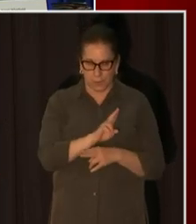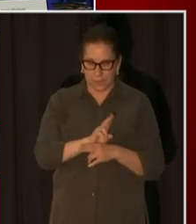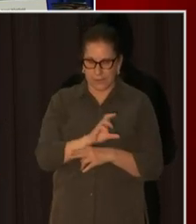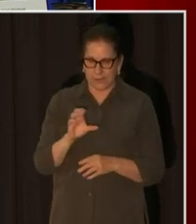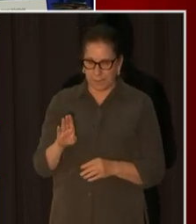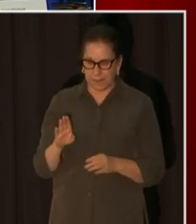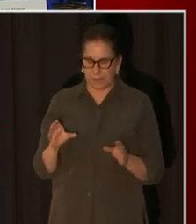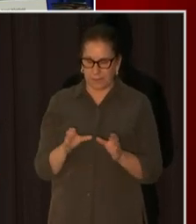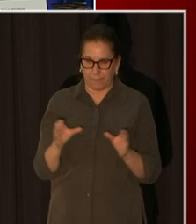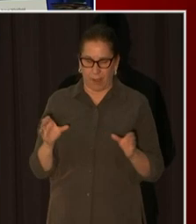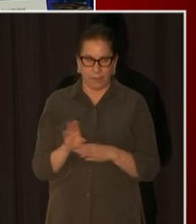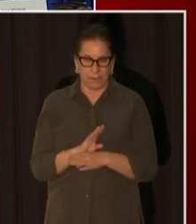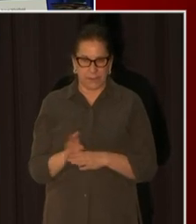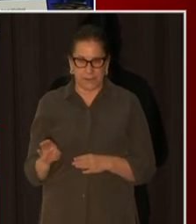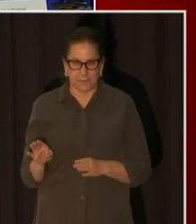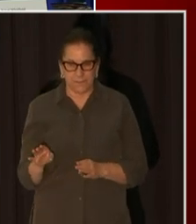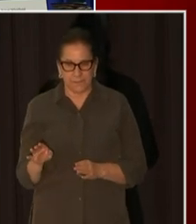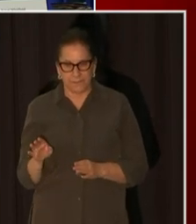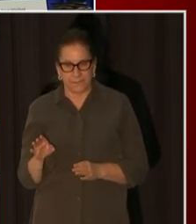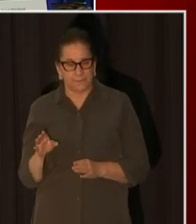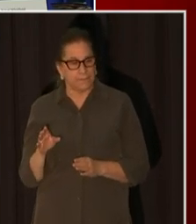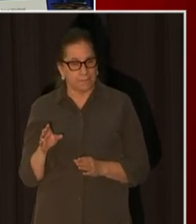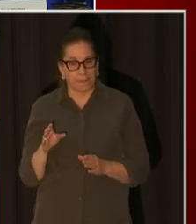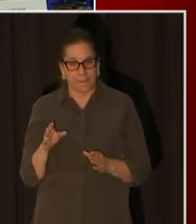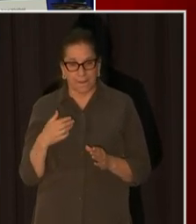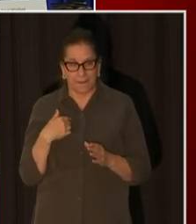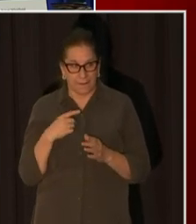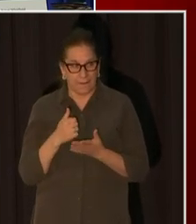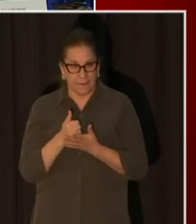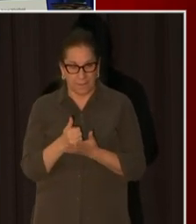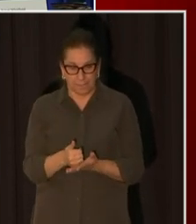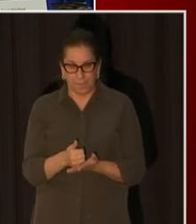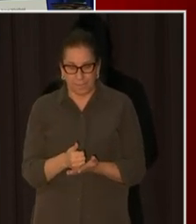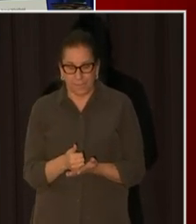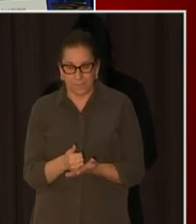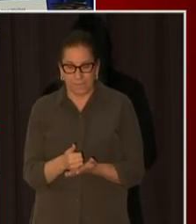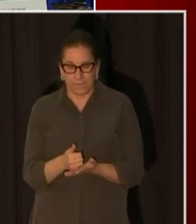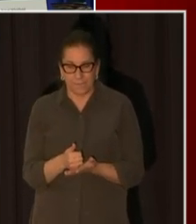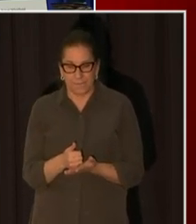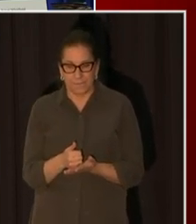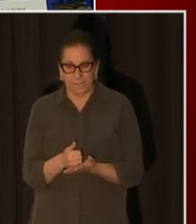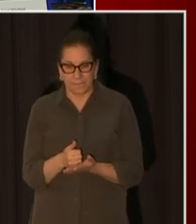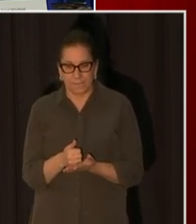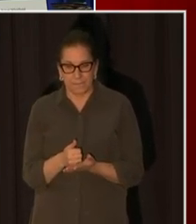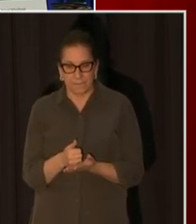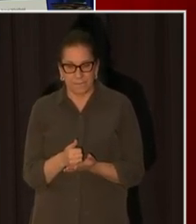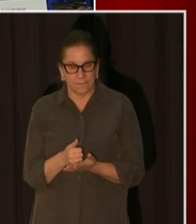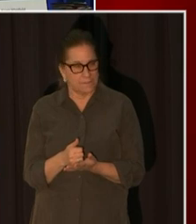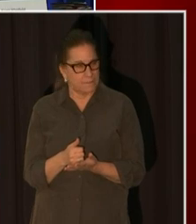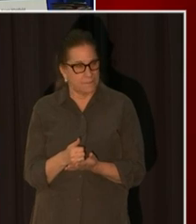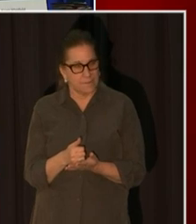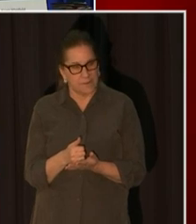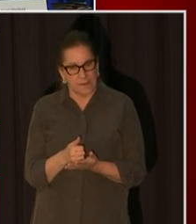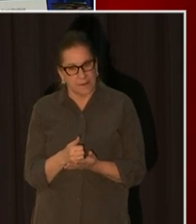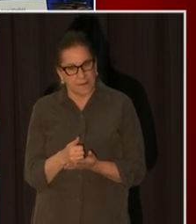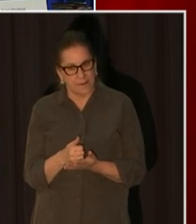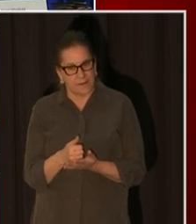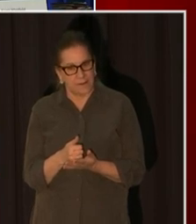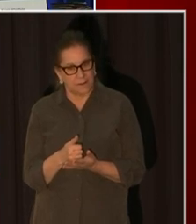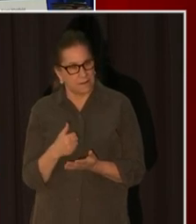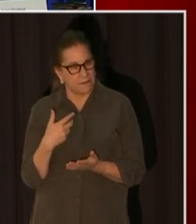painfully aware of this. Absolutely. And so we're trying to find as many opportunities as we can, and ways to pivot, and ways to think about doing things